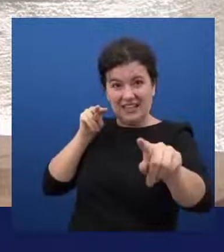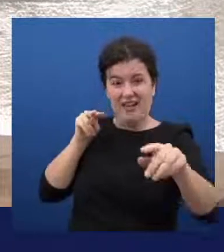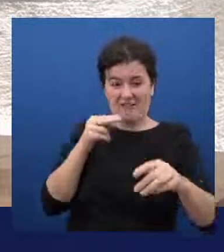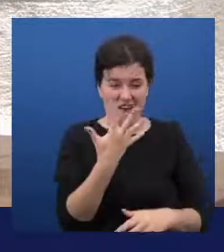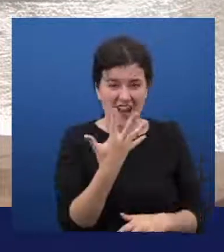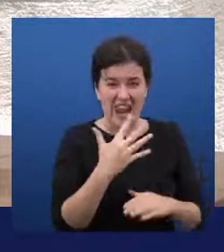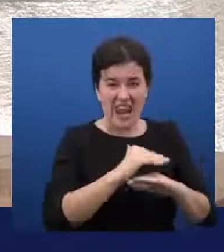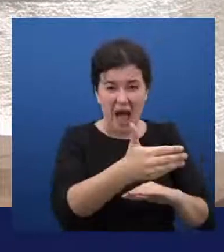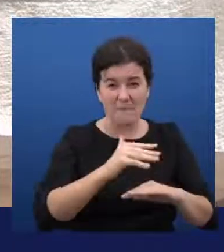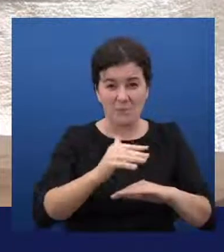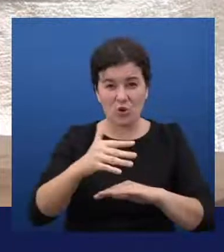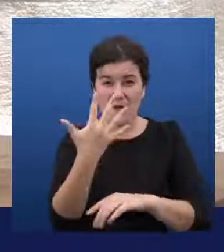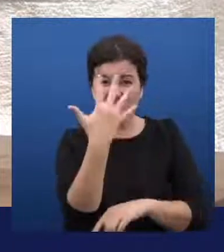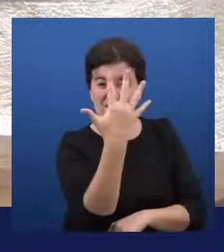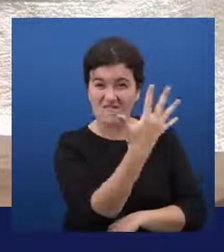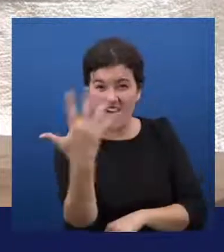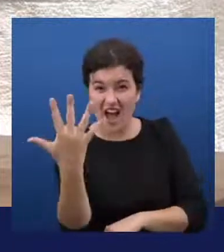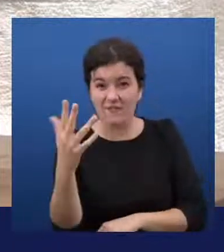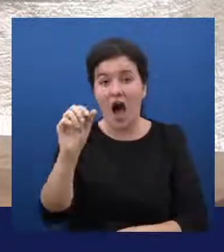Yeah.